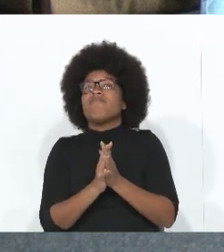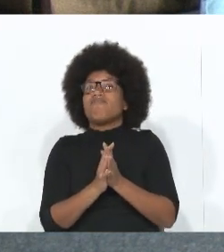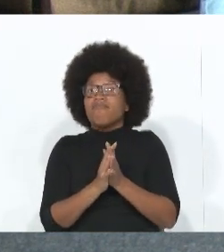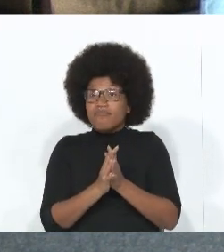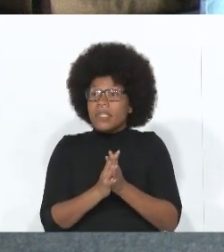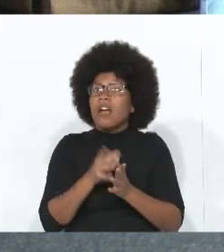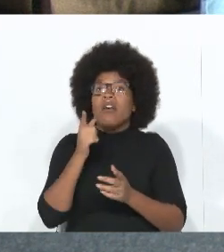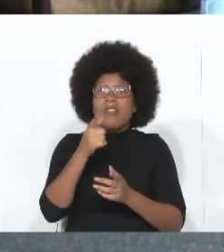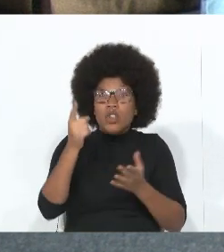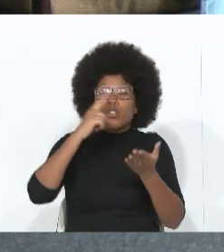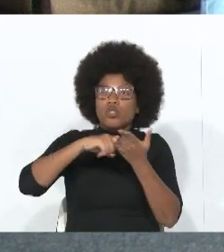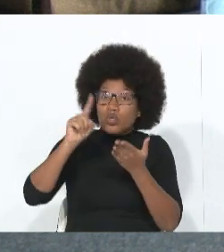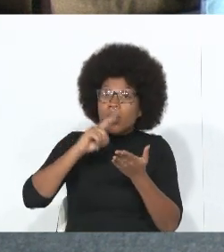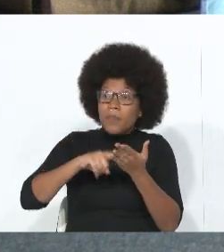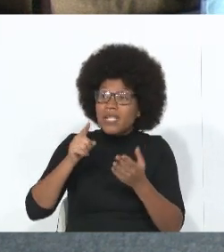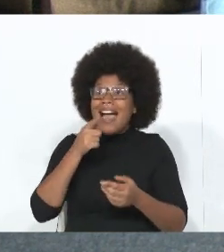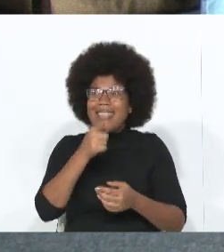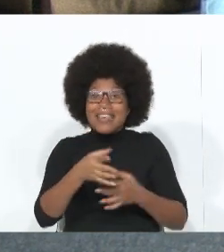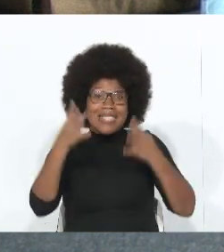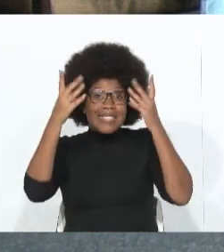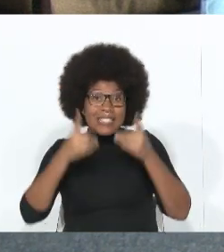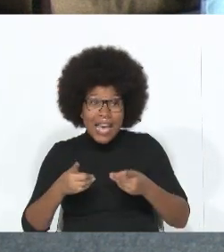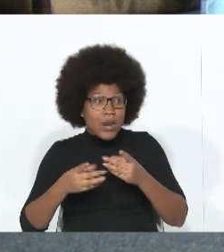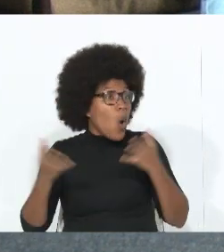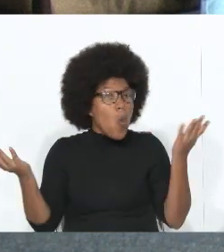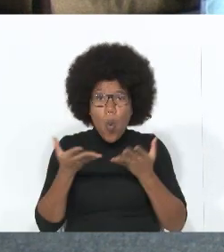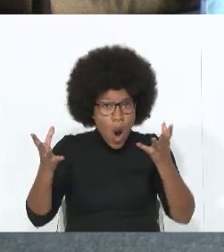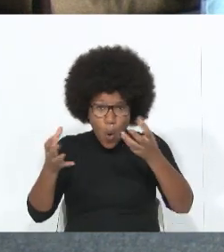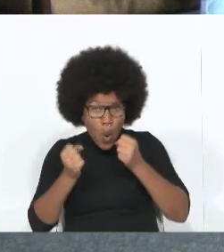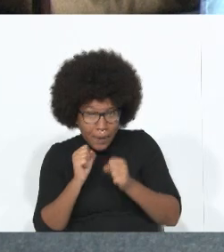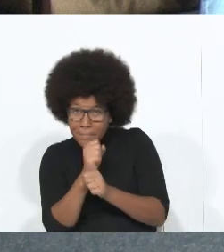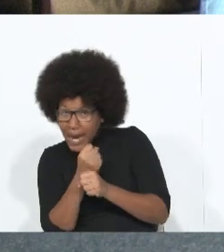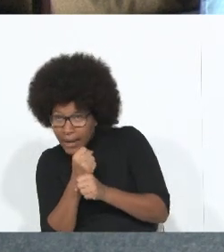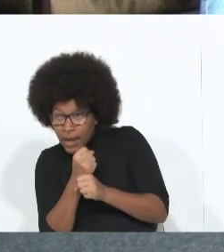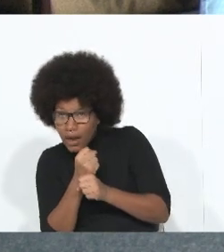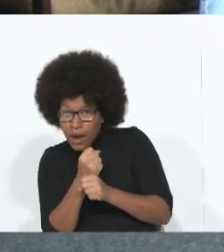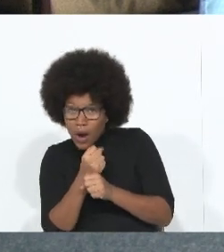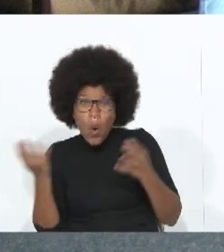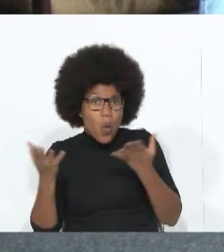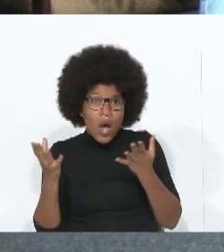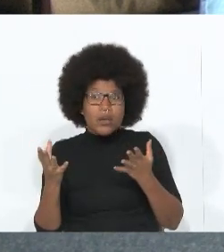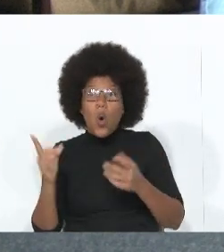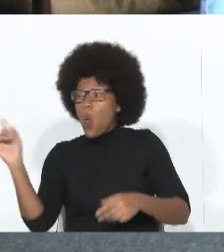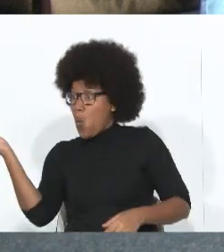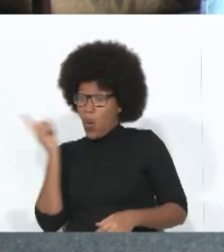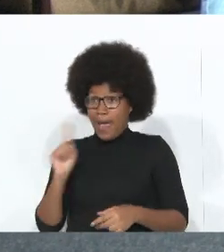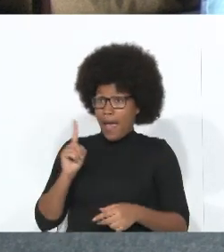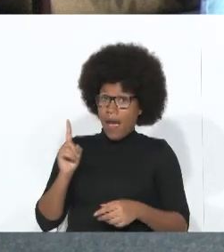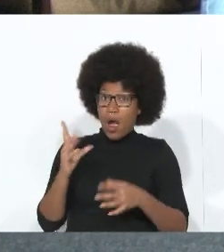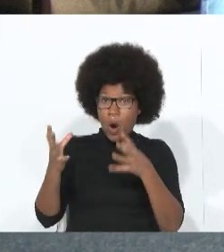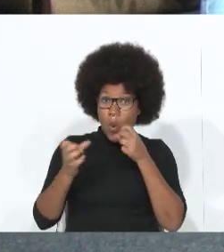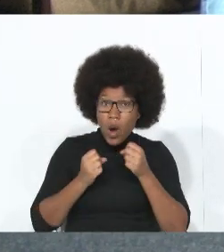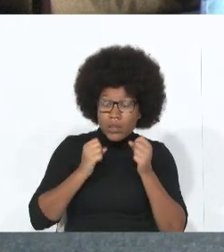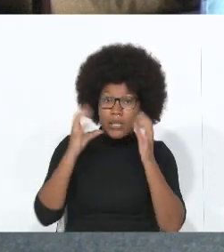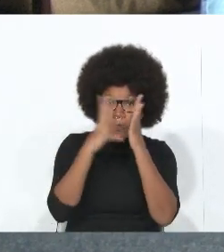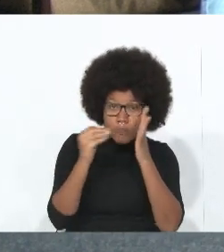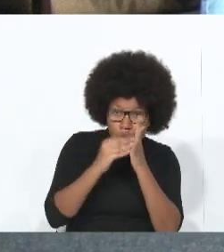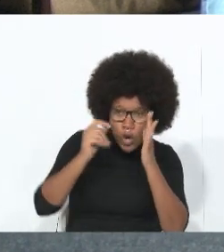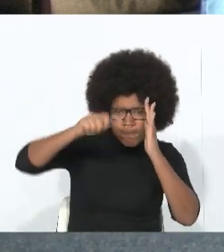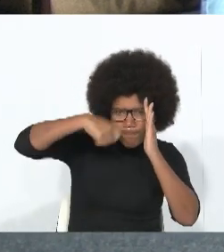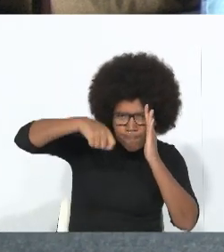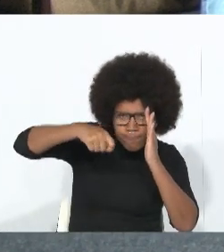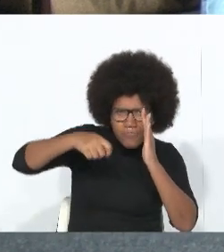Yeah? Who determine what they want to create where they want to create it,